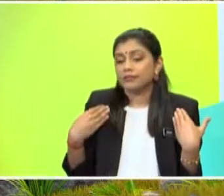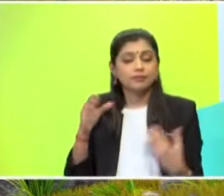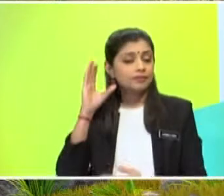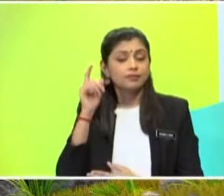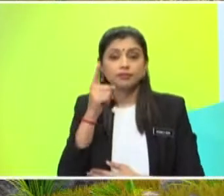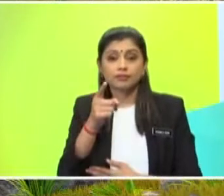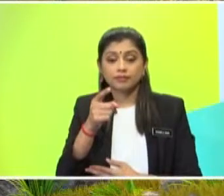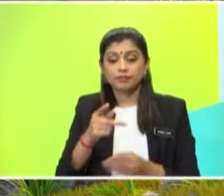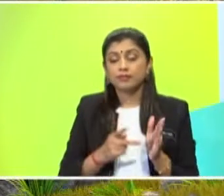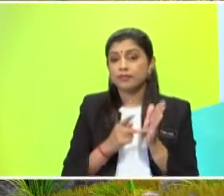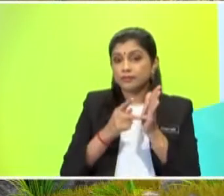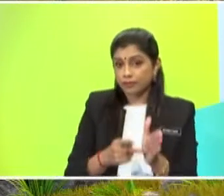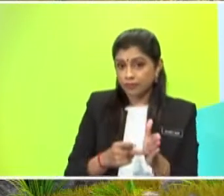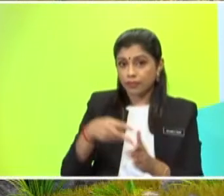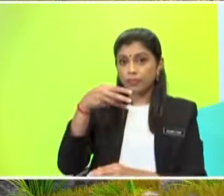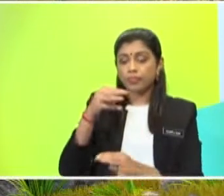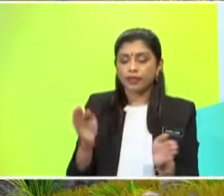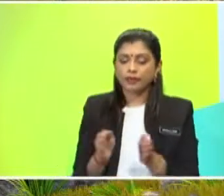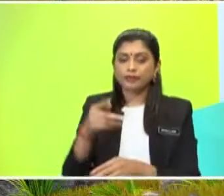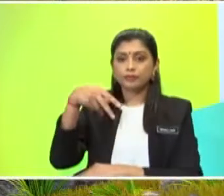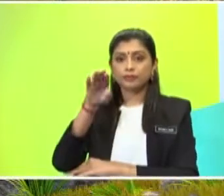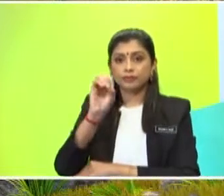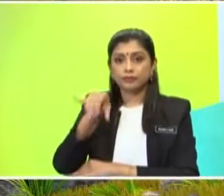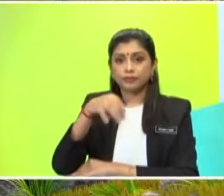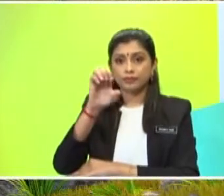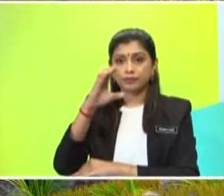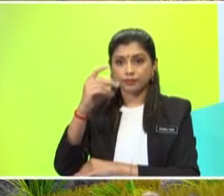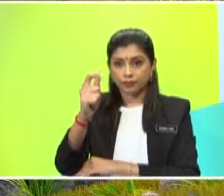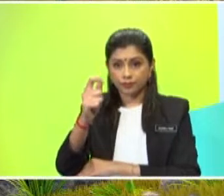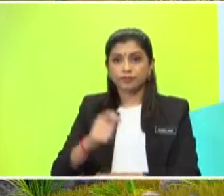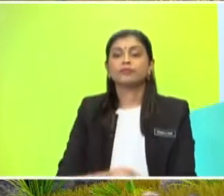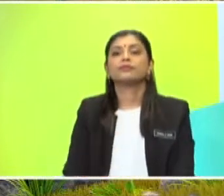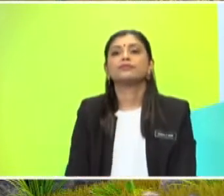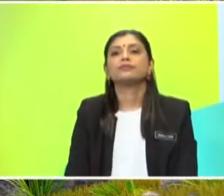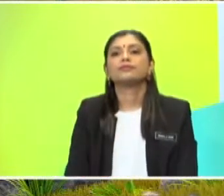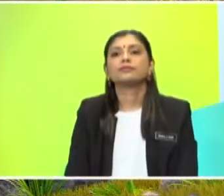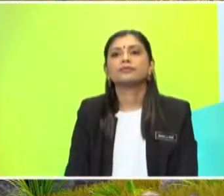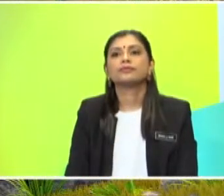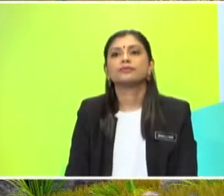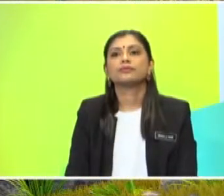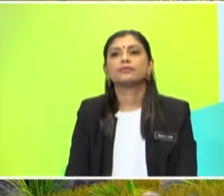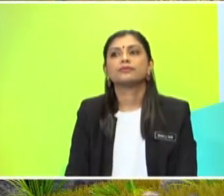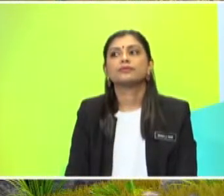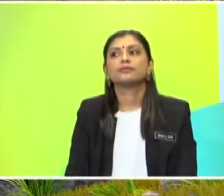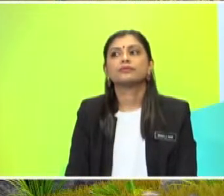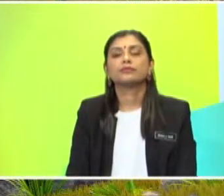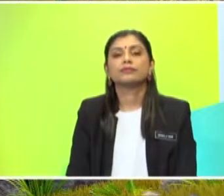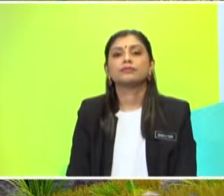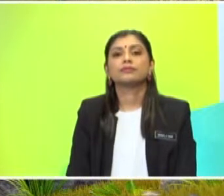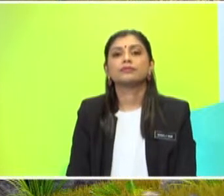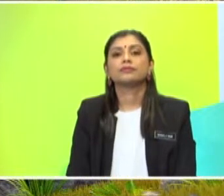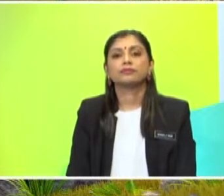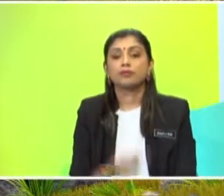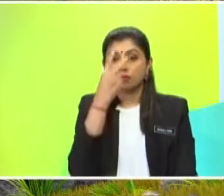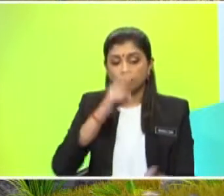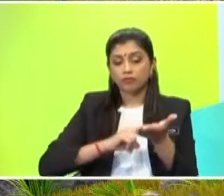on safety precautions after the disaster. Very good, Zarif. Can you please bring a little bit further, because I cannot actually see the